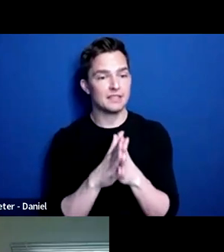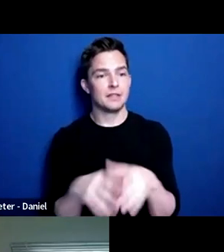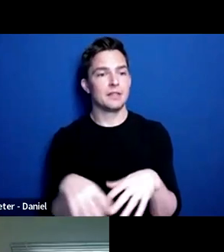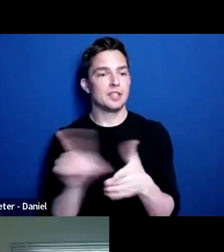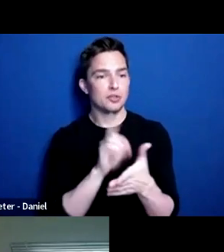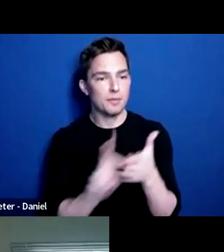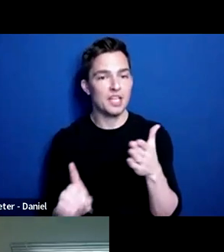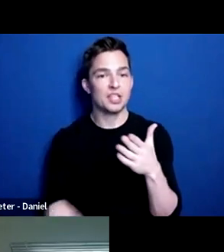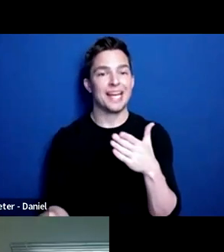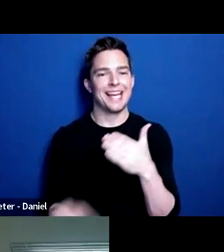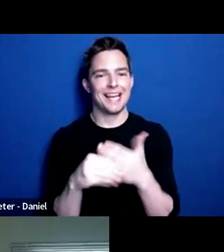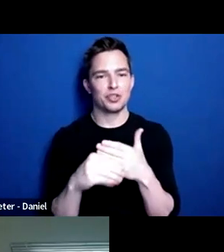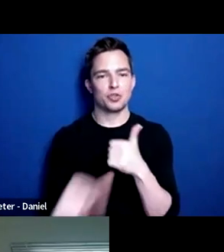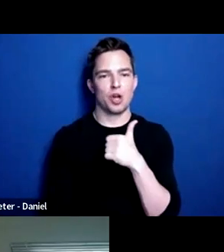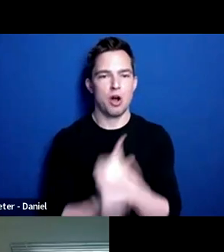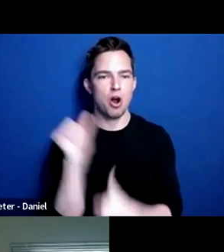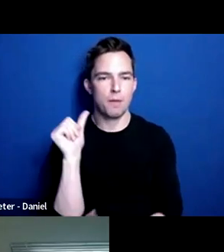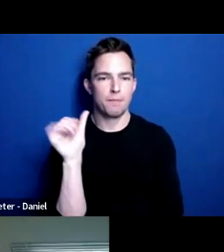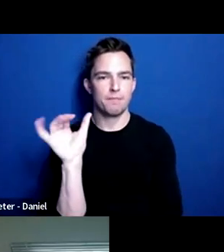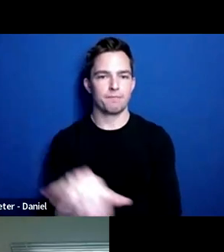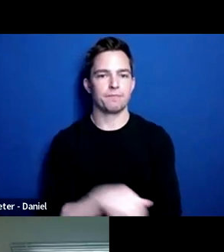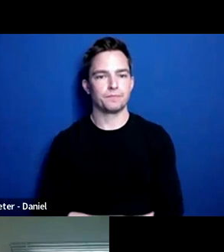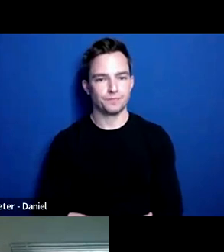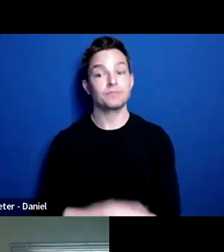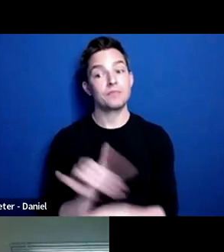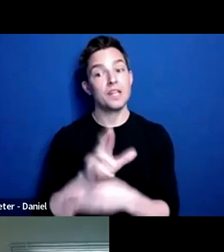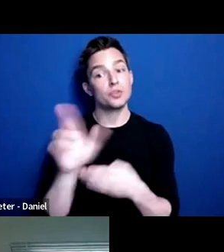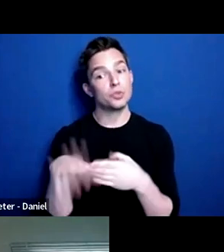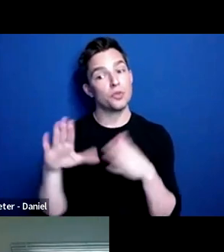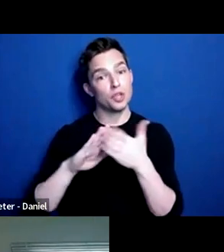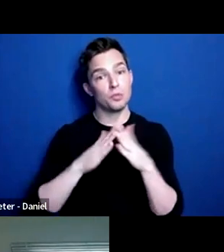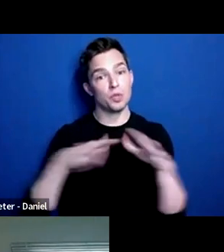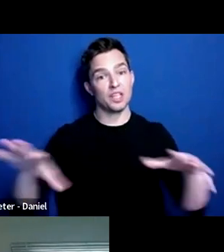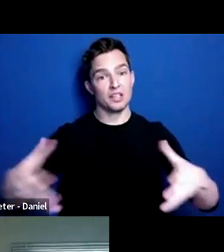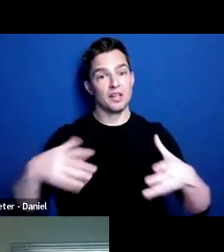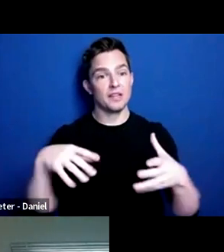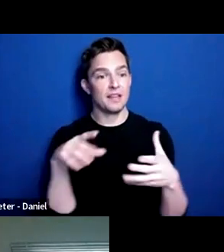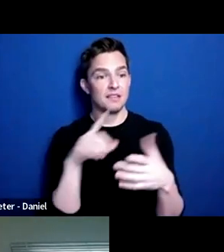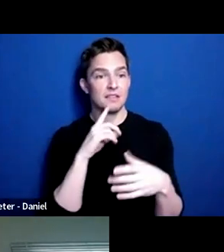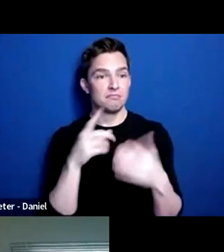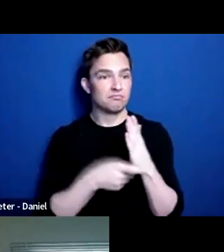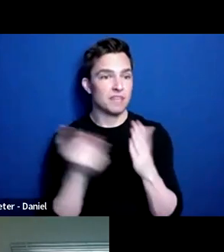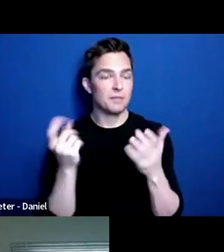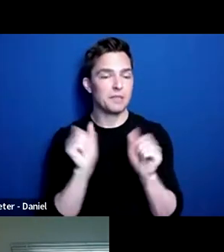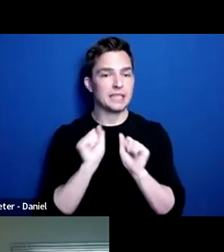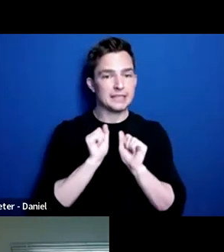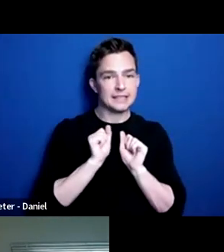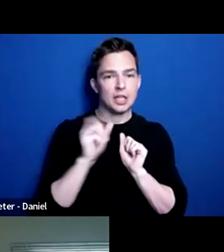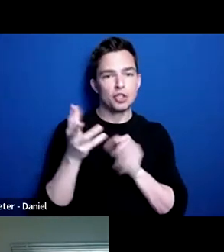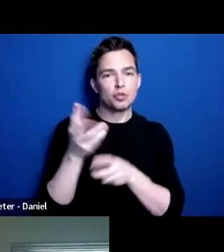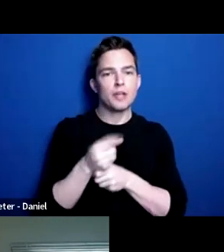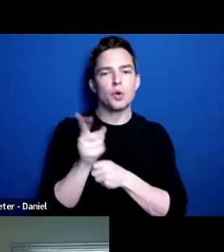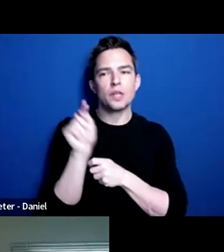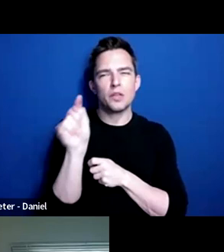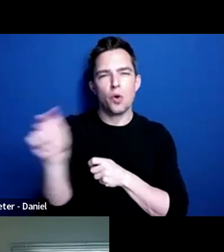And so as a result, the community has naturally become insular, trusting only those they know